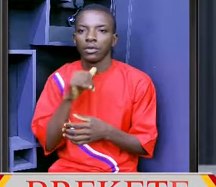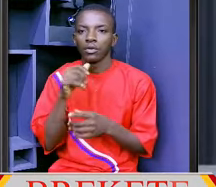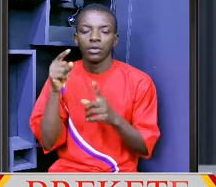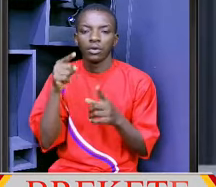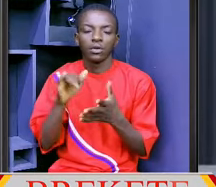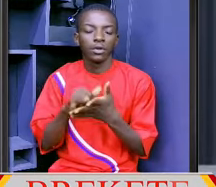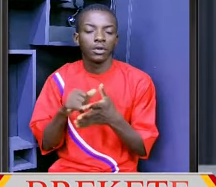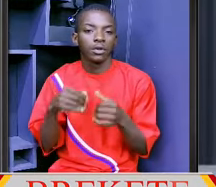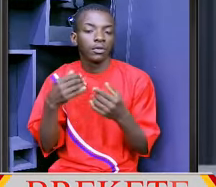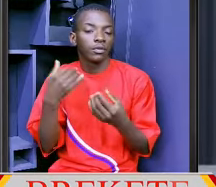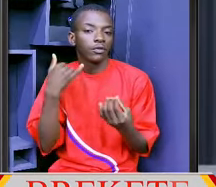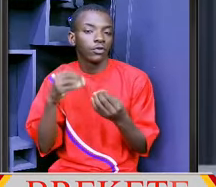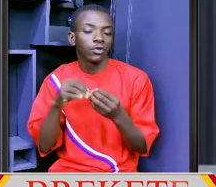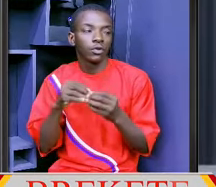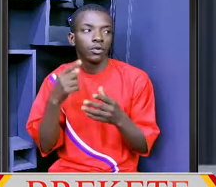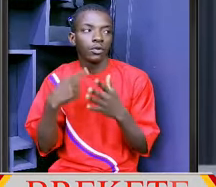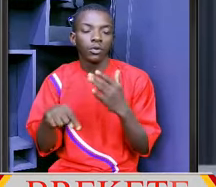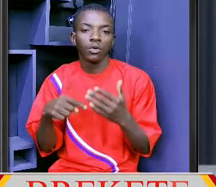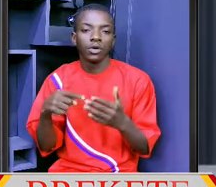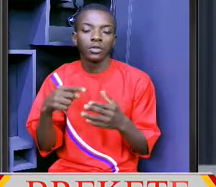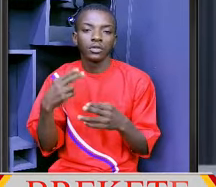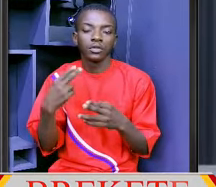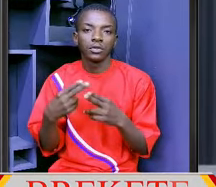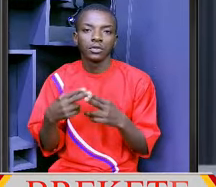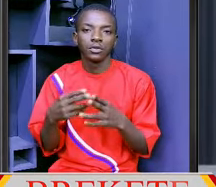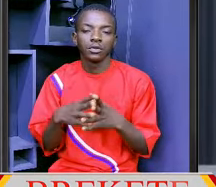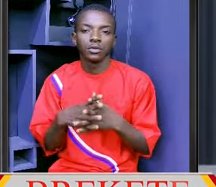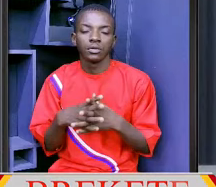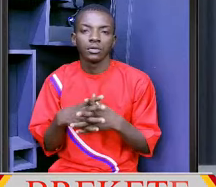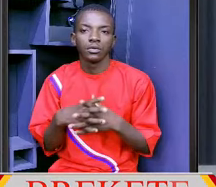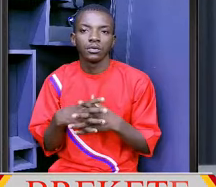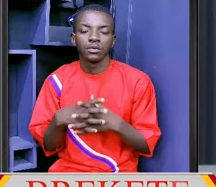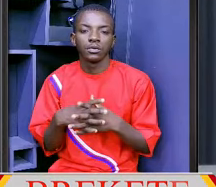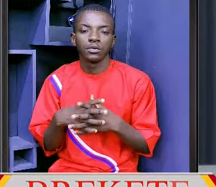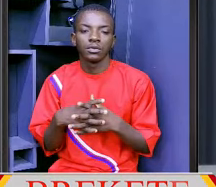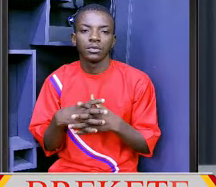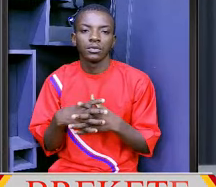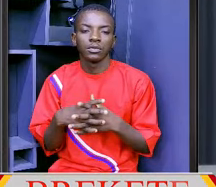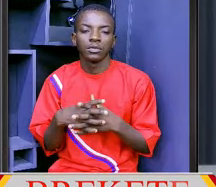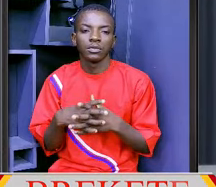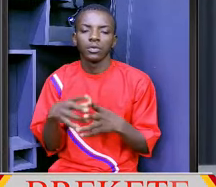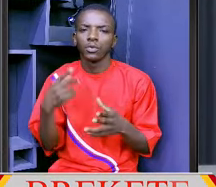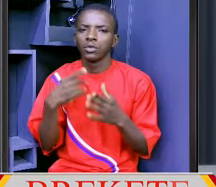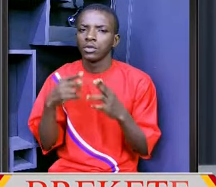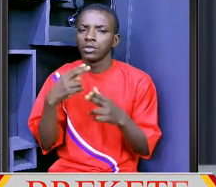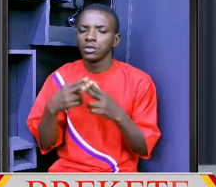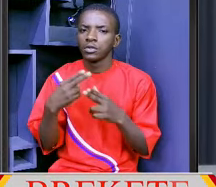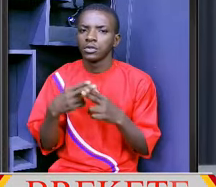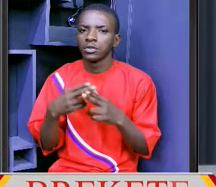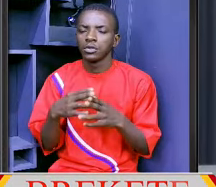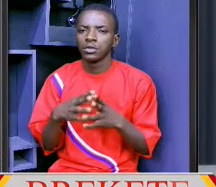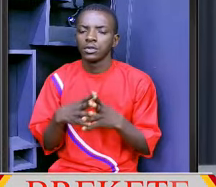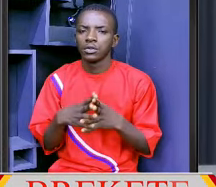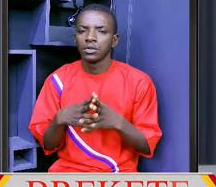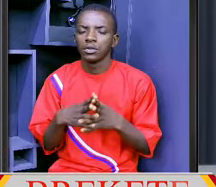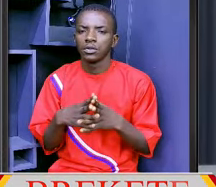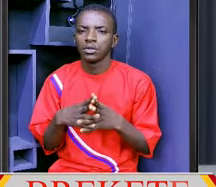You don't give me, say that the way we check my body. Wait him be the doctor name. I know the doctor. Wait him be his name.